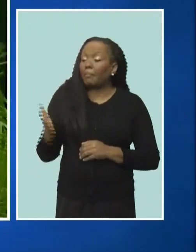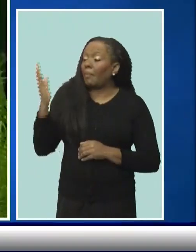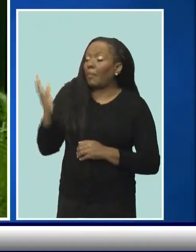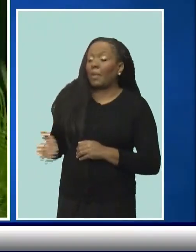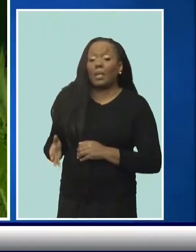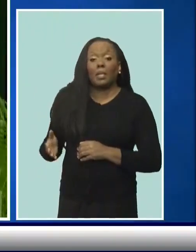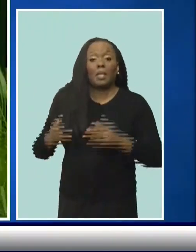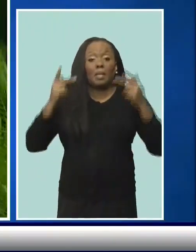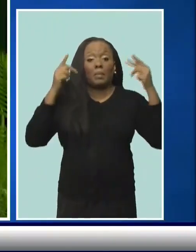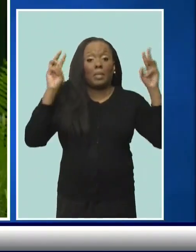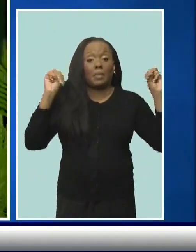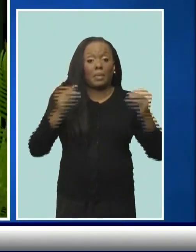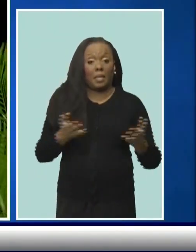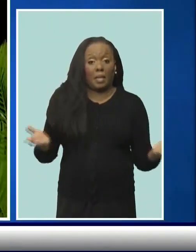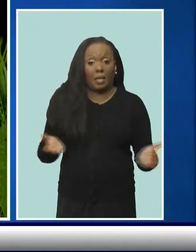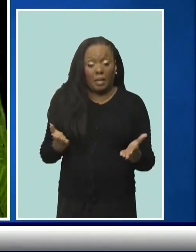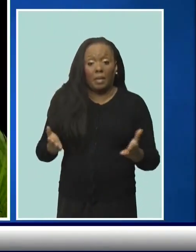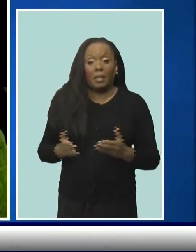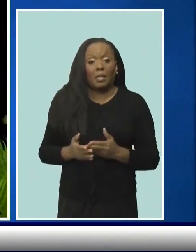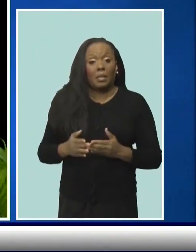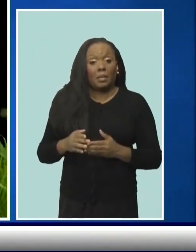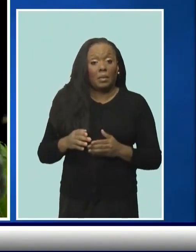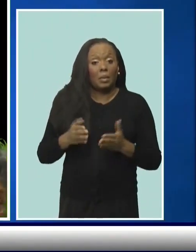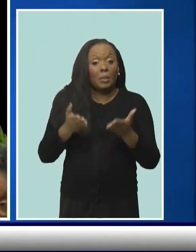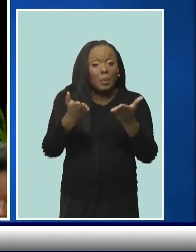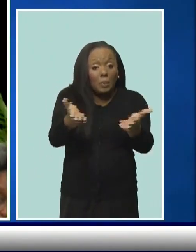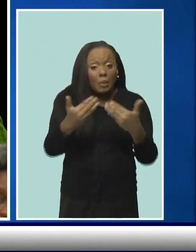have the opportunity to speak to the Prime Minister,